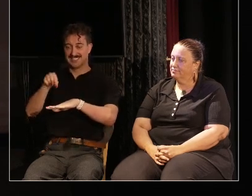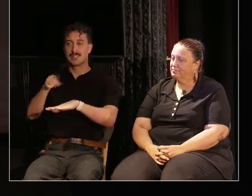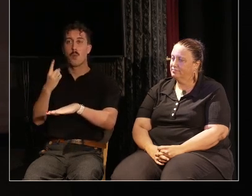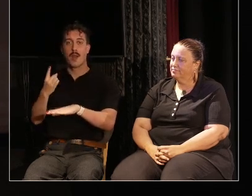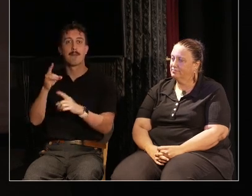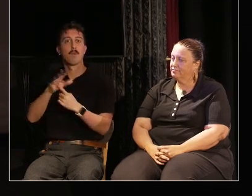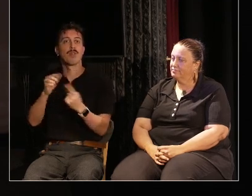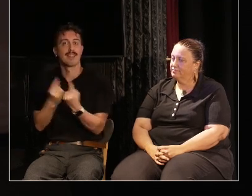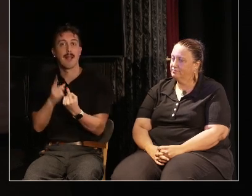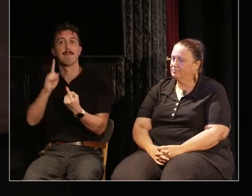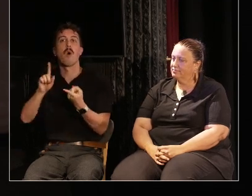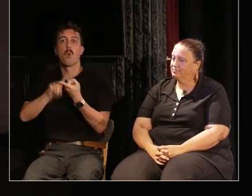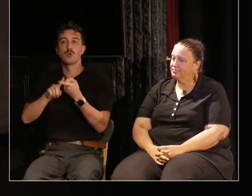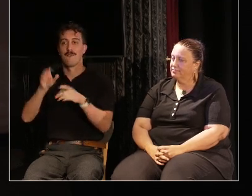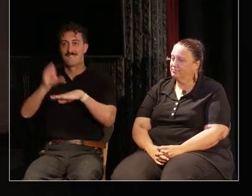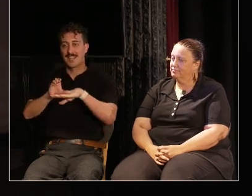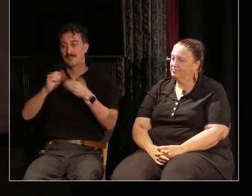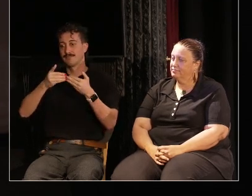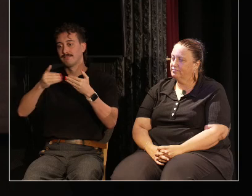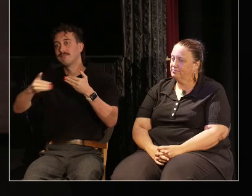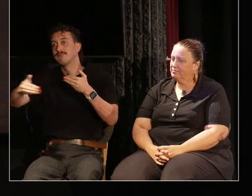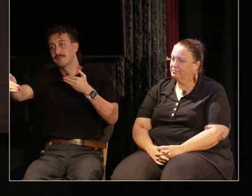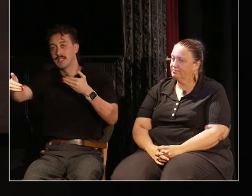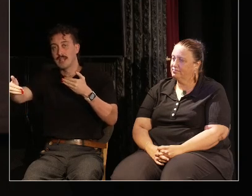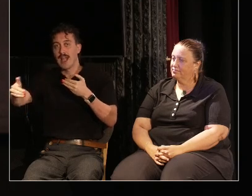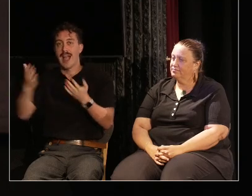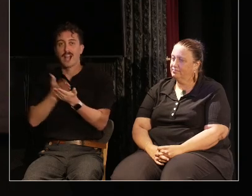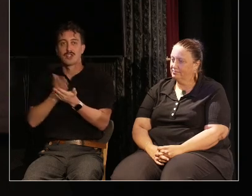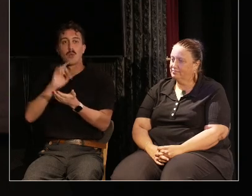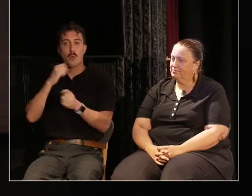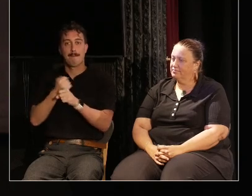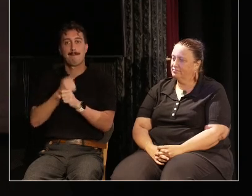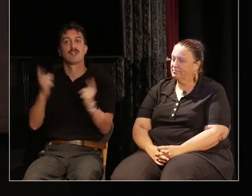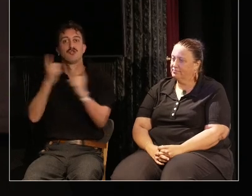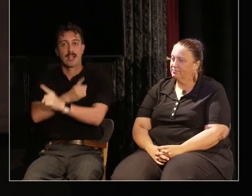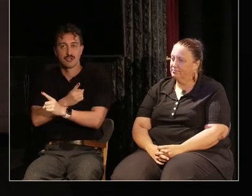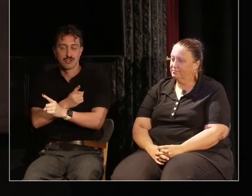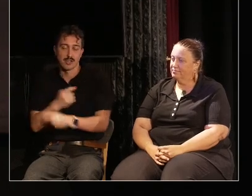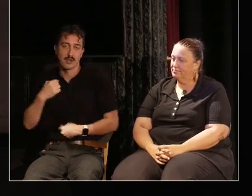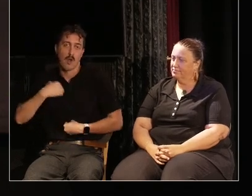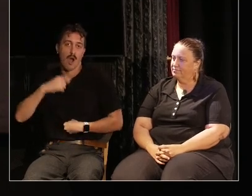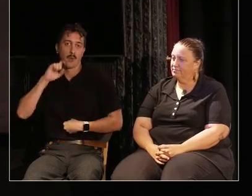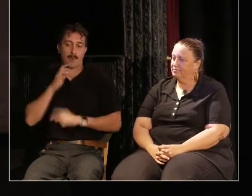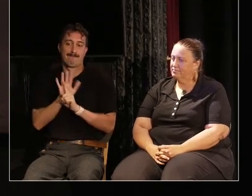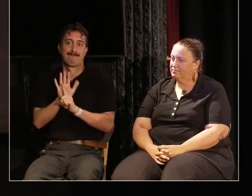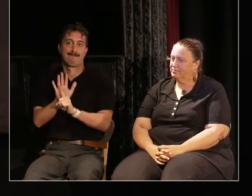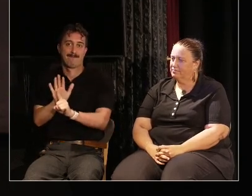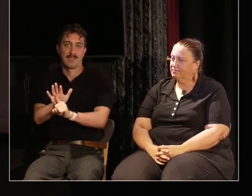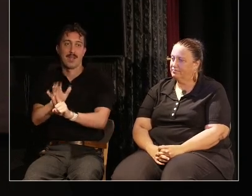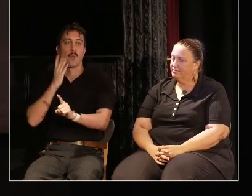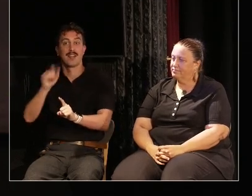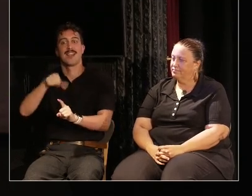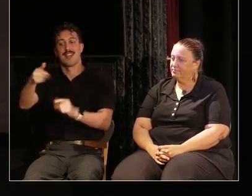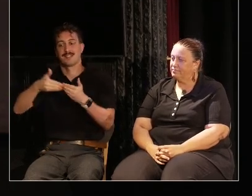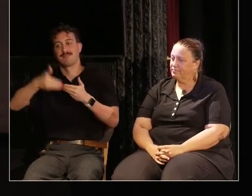ongoing funding on priorities is what really normally moves the dial, and that's what I'll really be pushing for as the next term comes